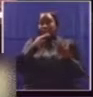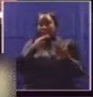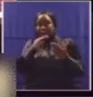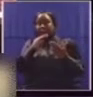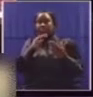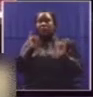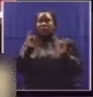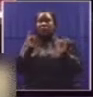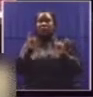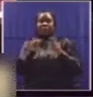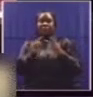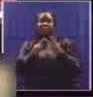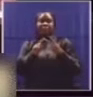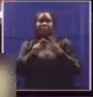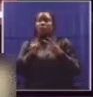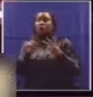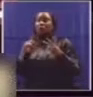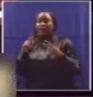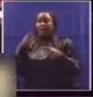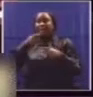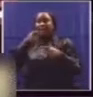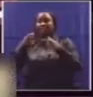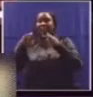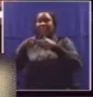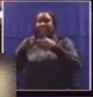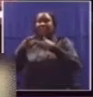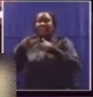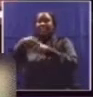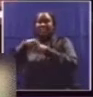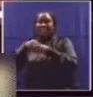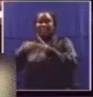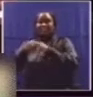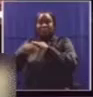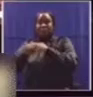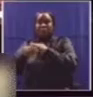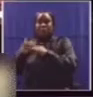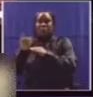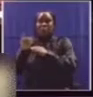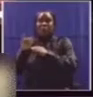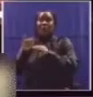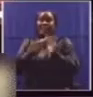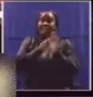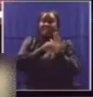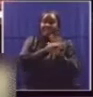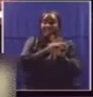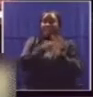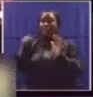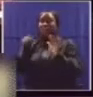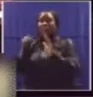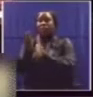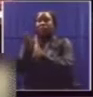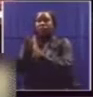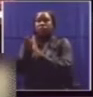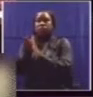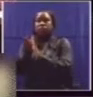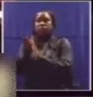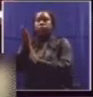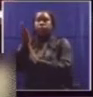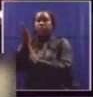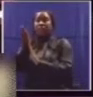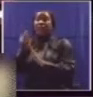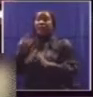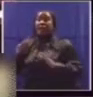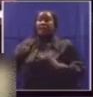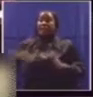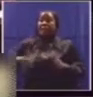cost of subscription to medical schemes is rising above inflation every year, while benefits are reducing and getting exhausted before